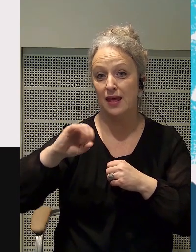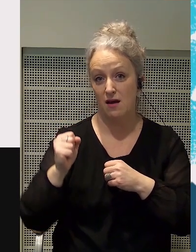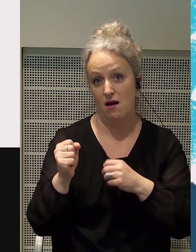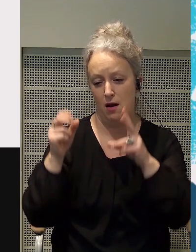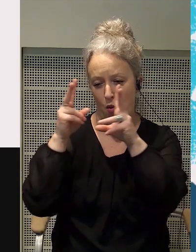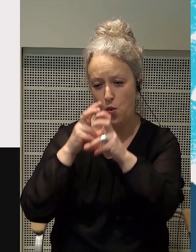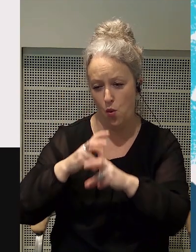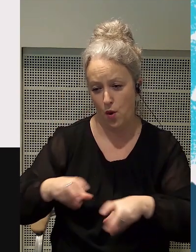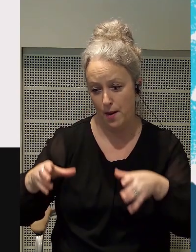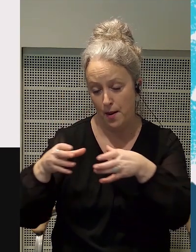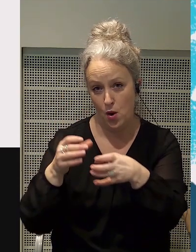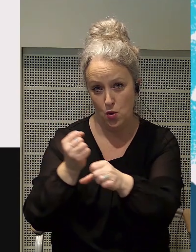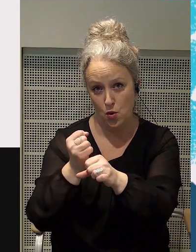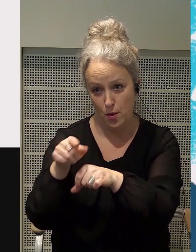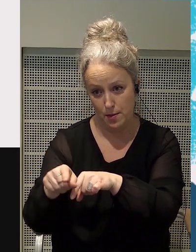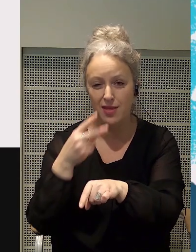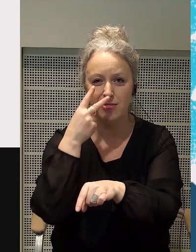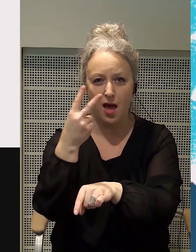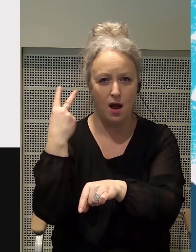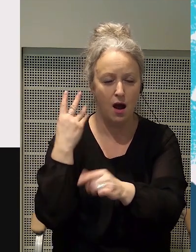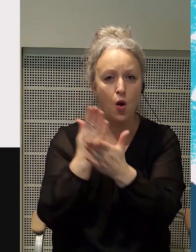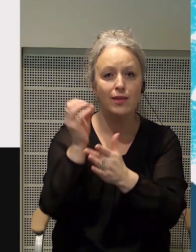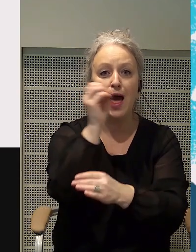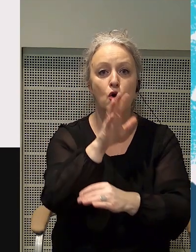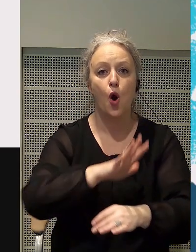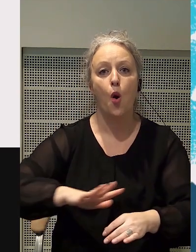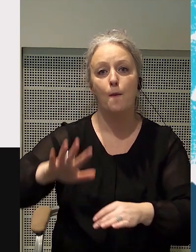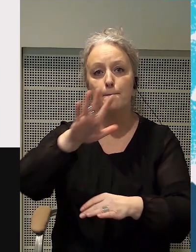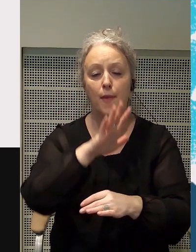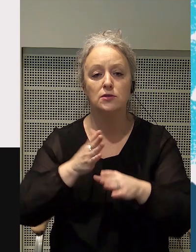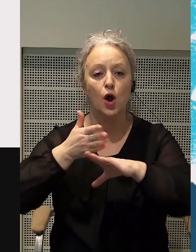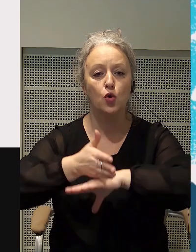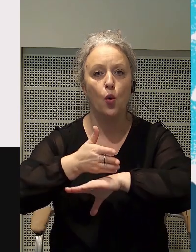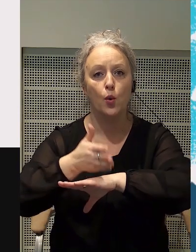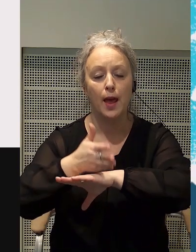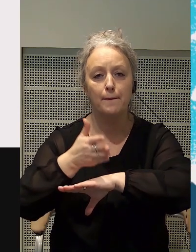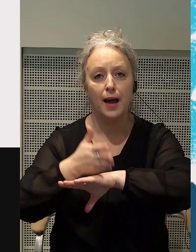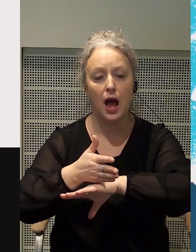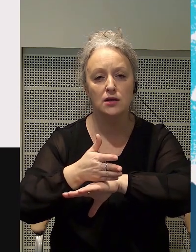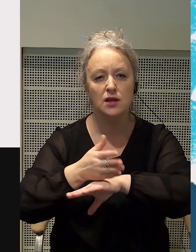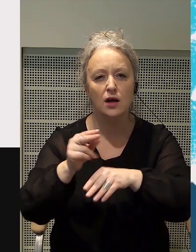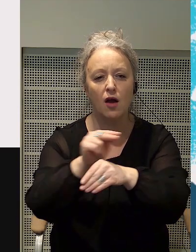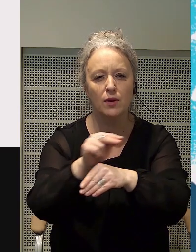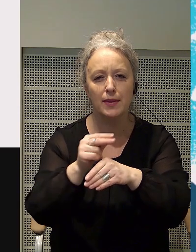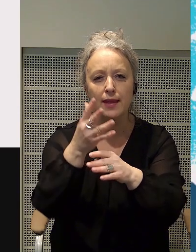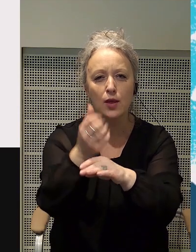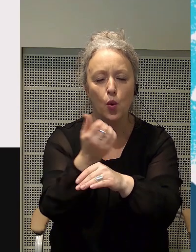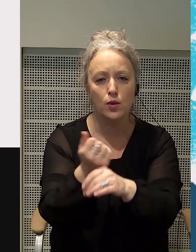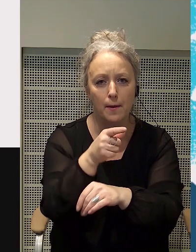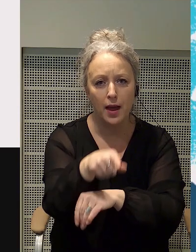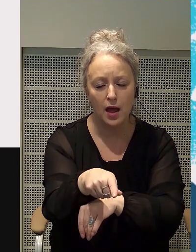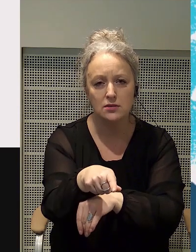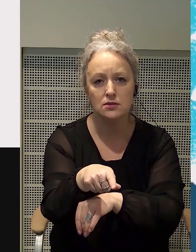imperfect, is not equal, and it is hugely delayed. Eurodis and EPFIA, they do a call to